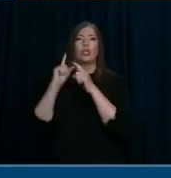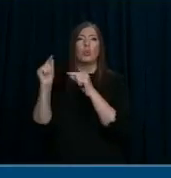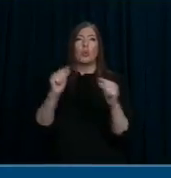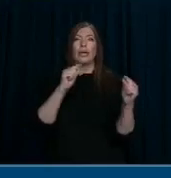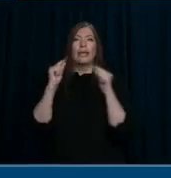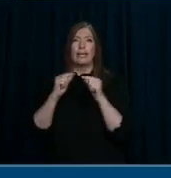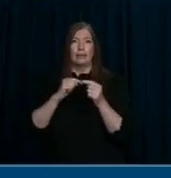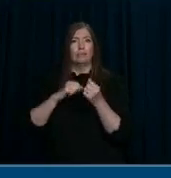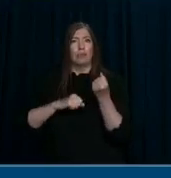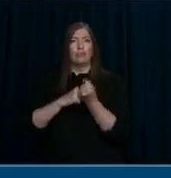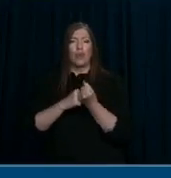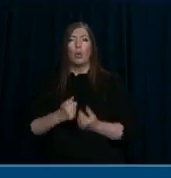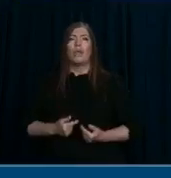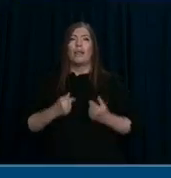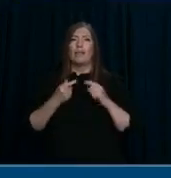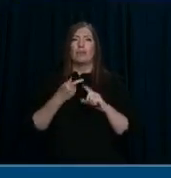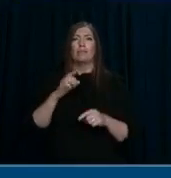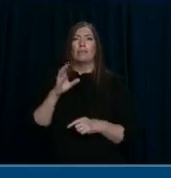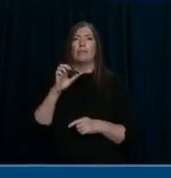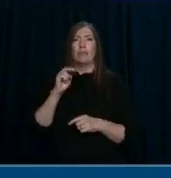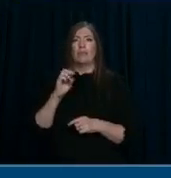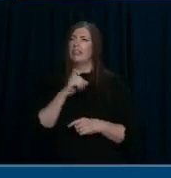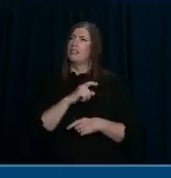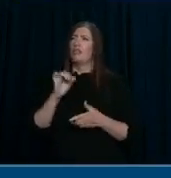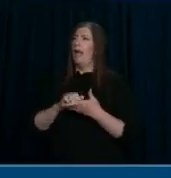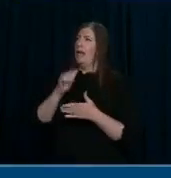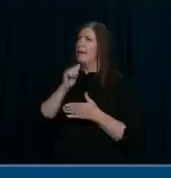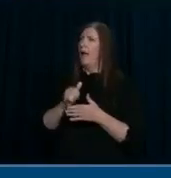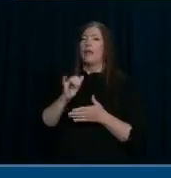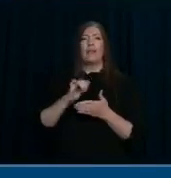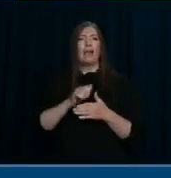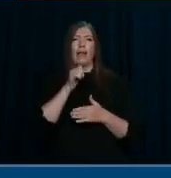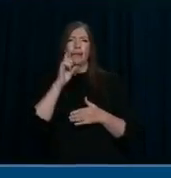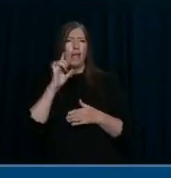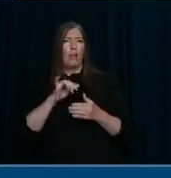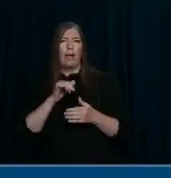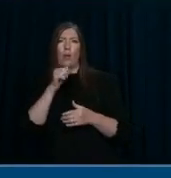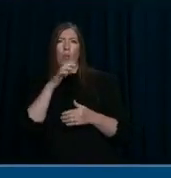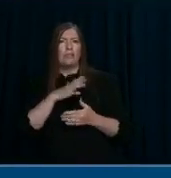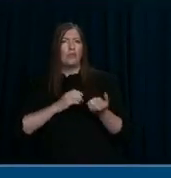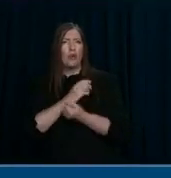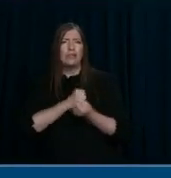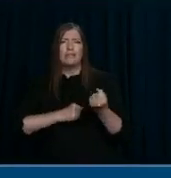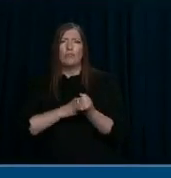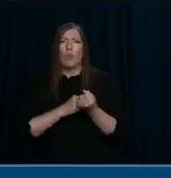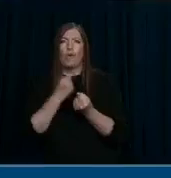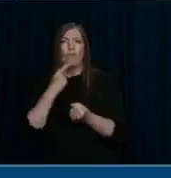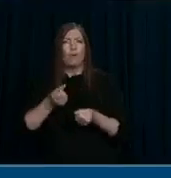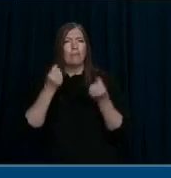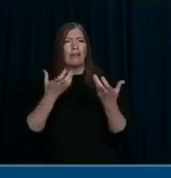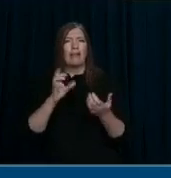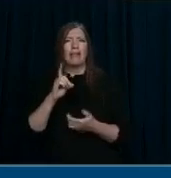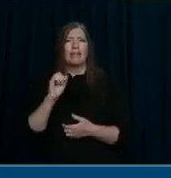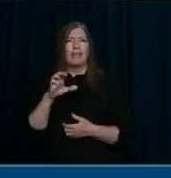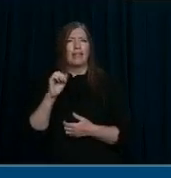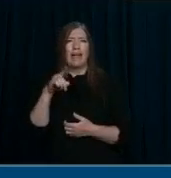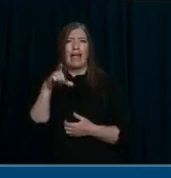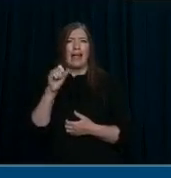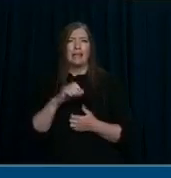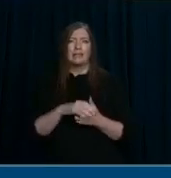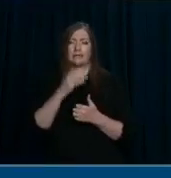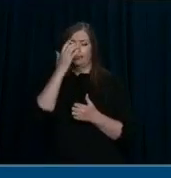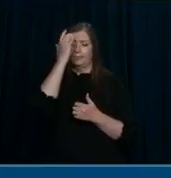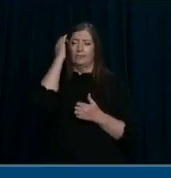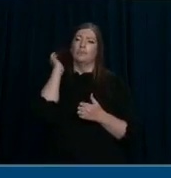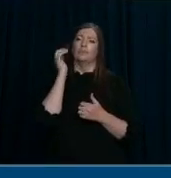Sasse in 2017. That does not sound like somebody who's been a stalwart for women's rights for decades. We need to give you a rebuttal time, and I guess your values